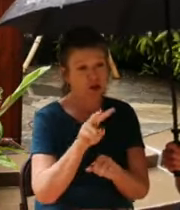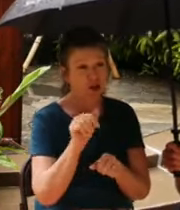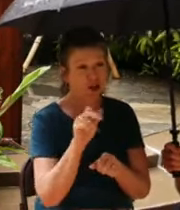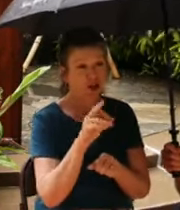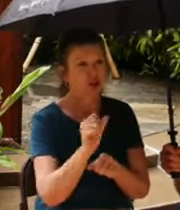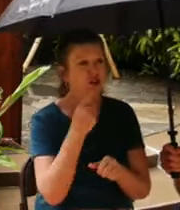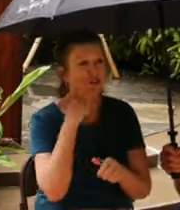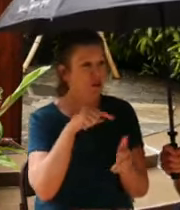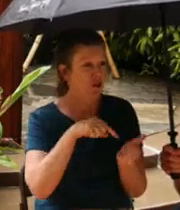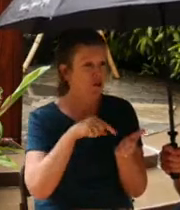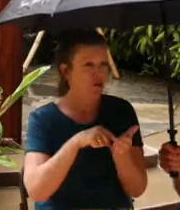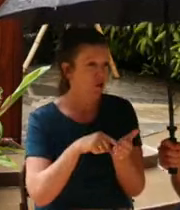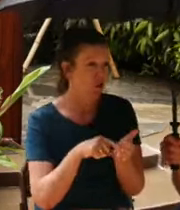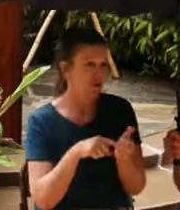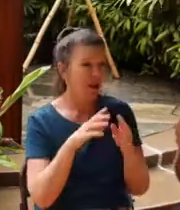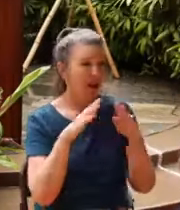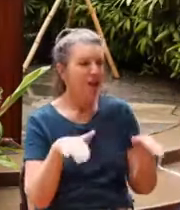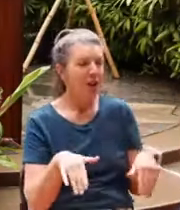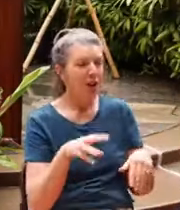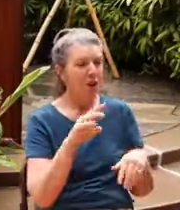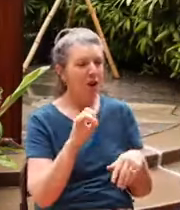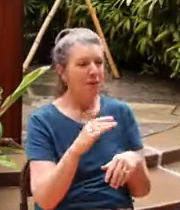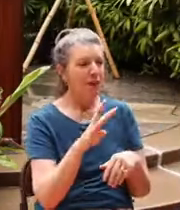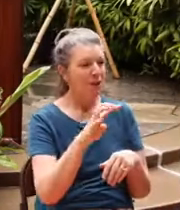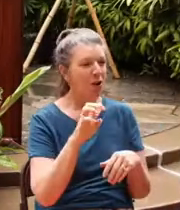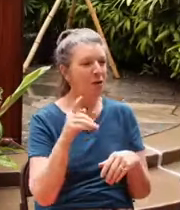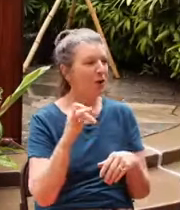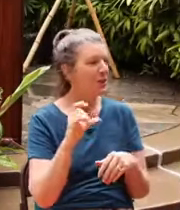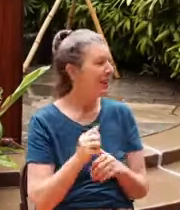our Waimea 400 parcel.